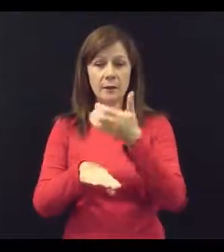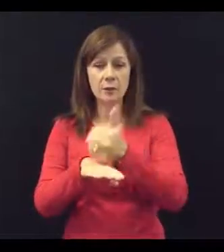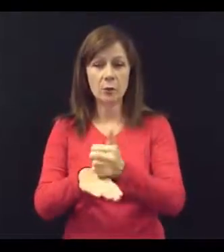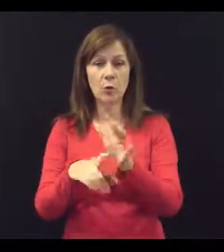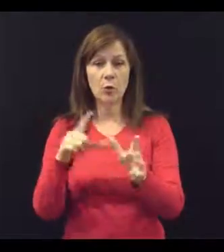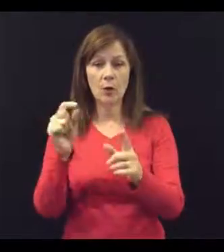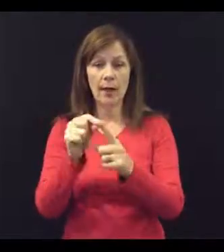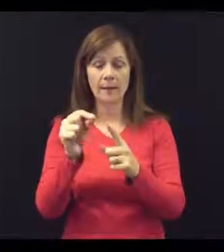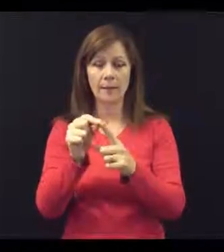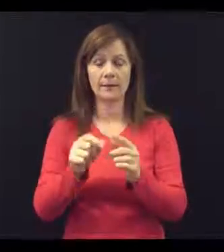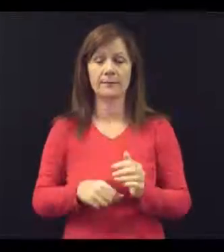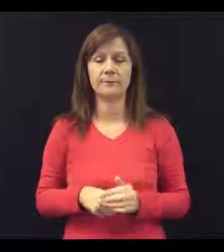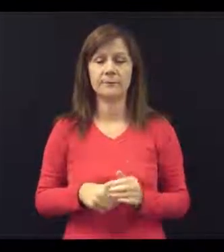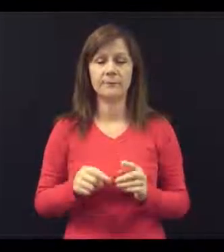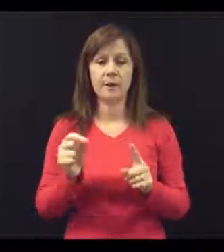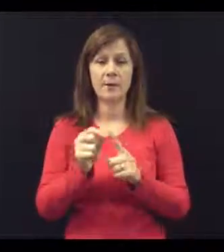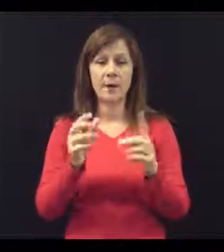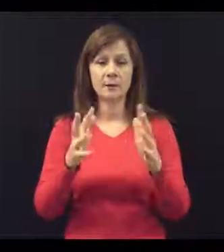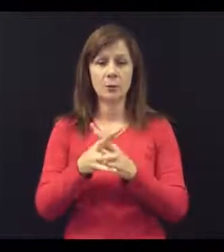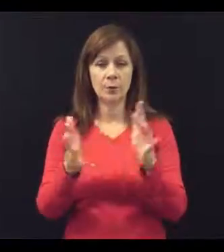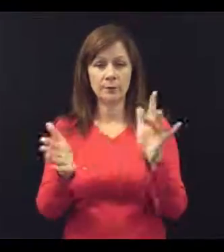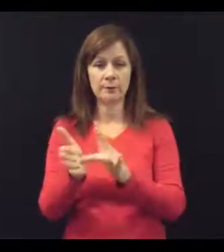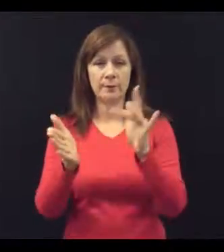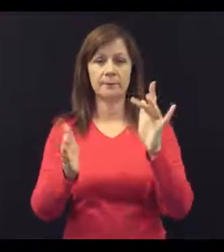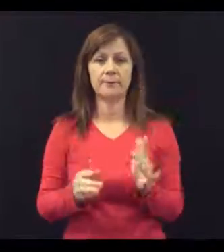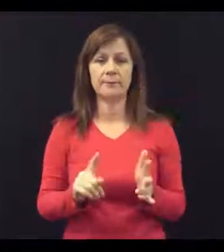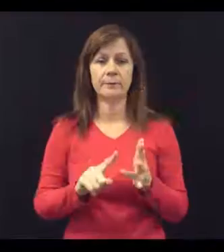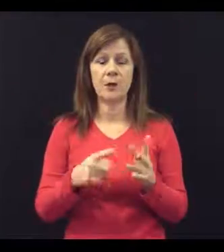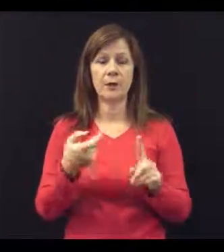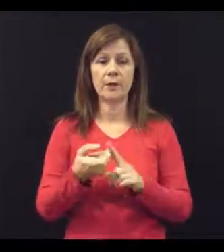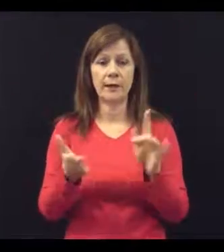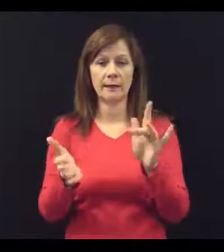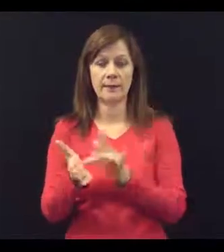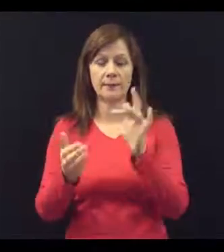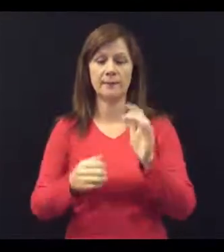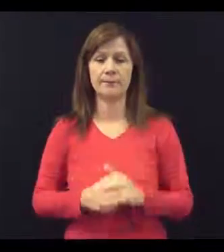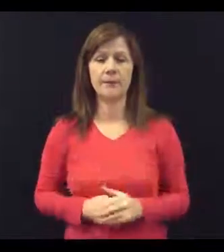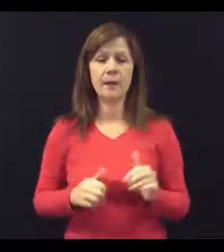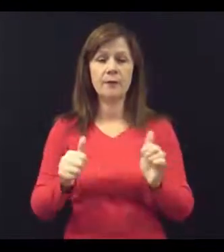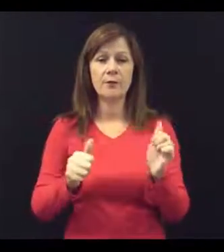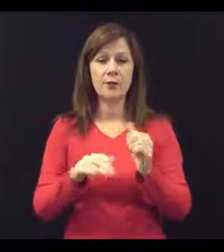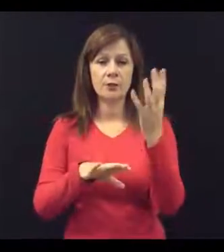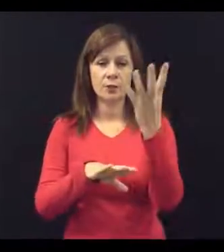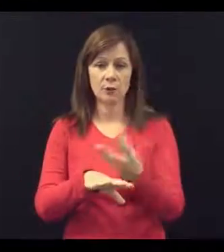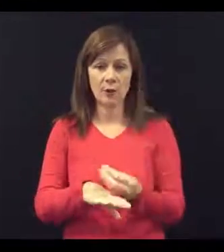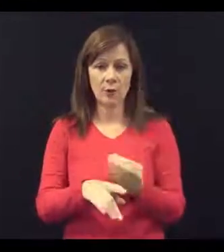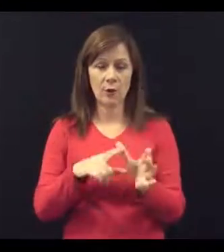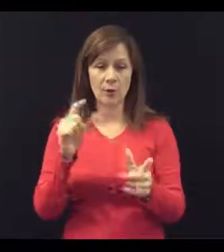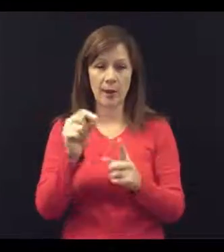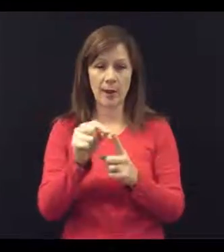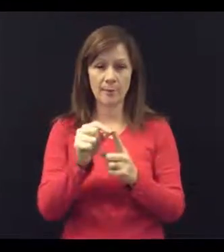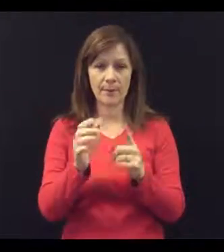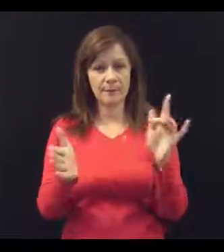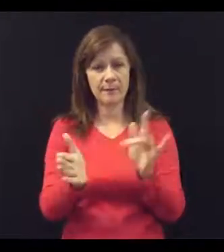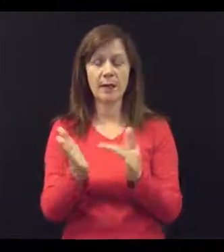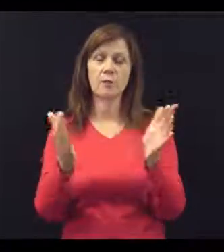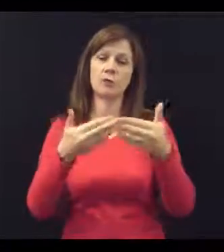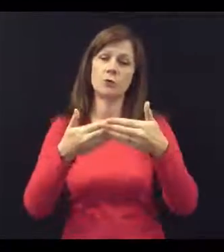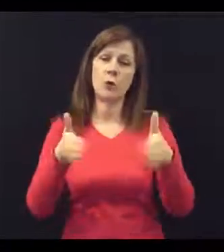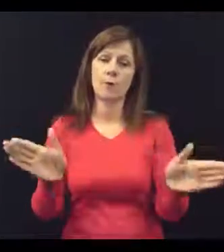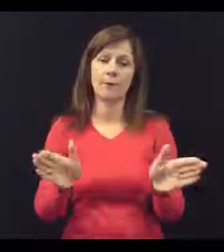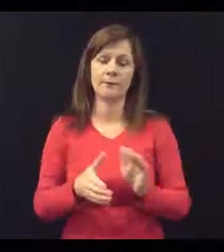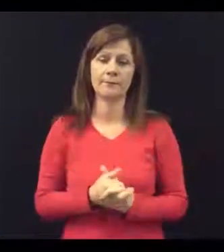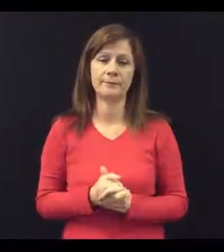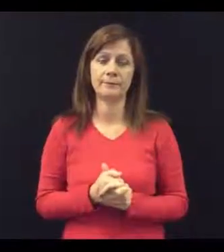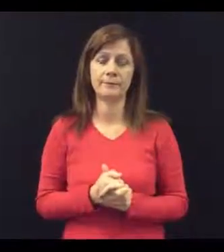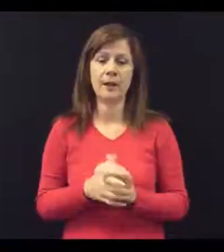App. Enter your iTunes password, then tap OK. When iBooks has downloaded and installed, tap on it